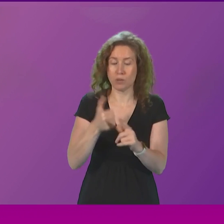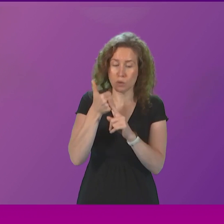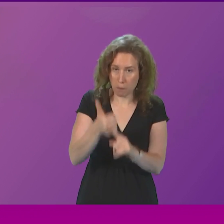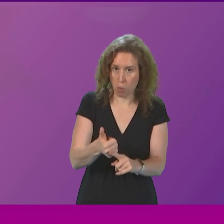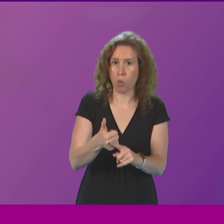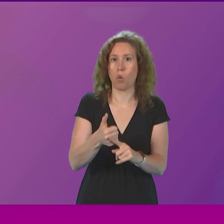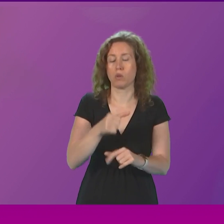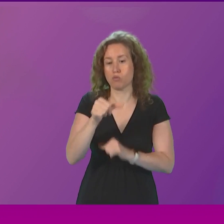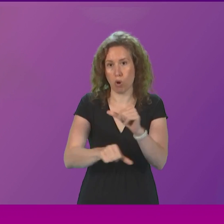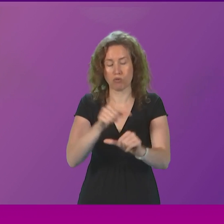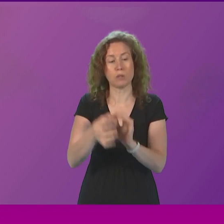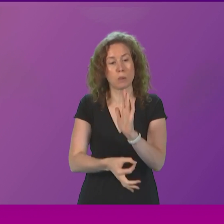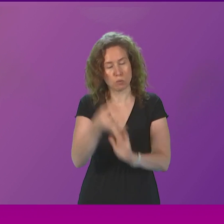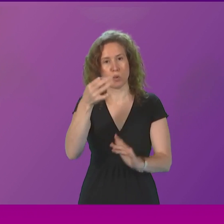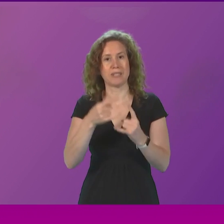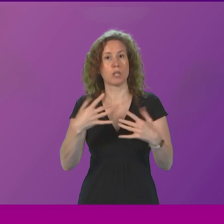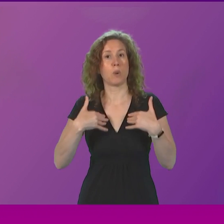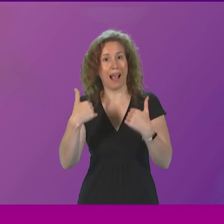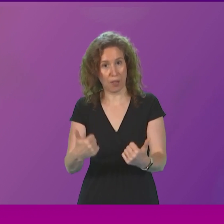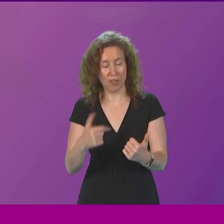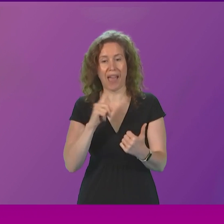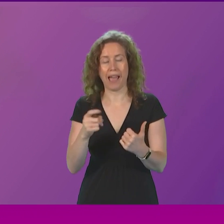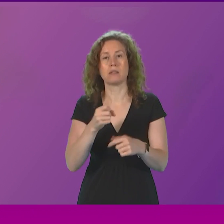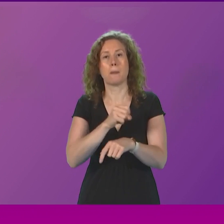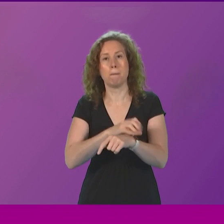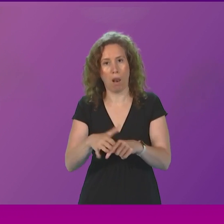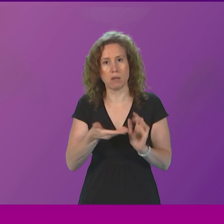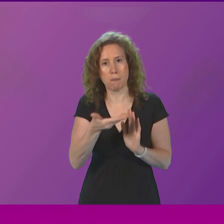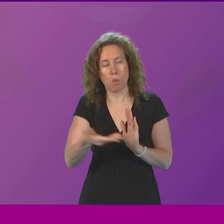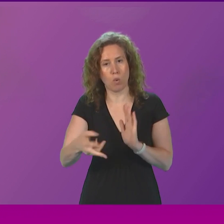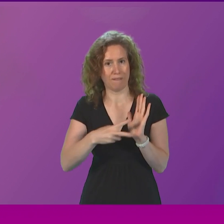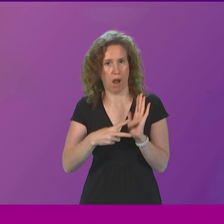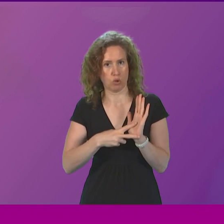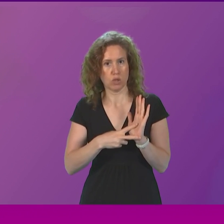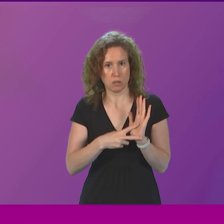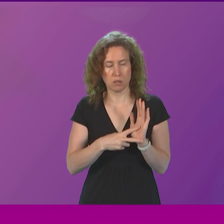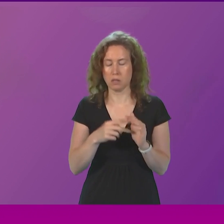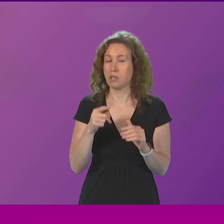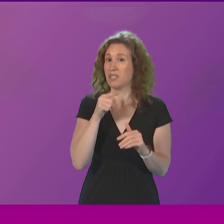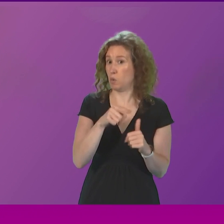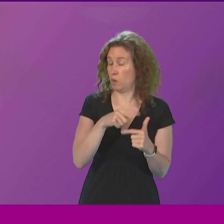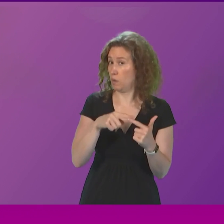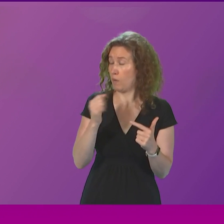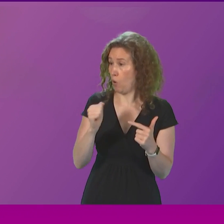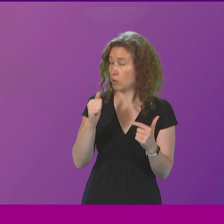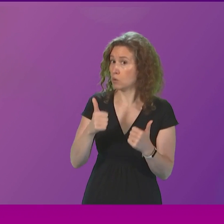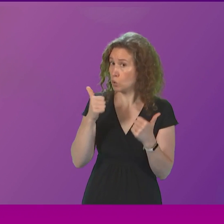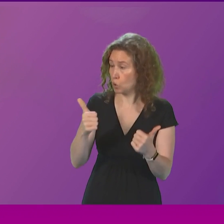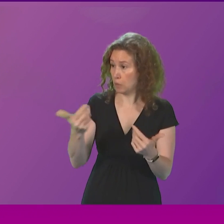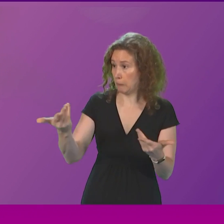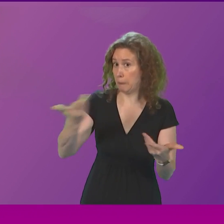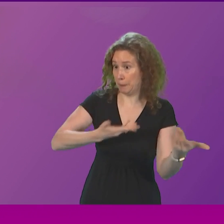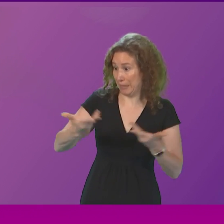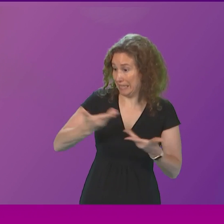progress to improve sexual health and bloodborne virus outcomes. We've received a large number of very high-quality bids and confirming